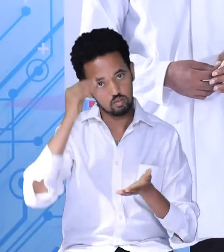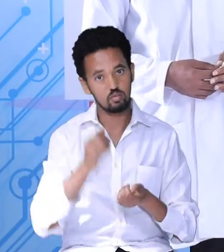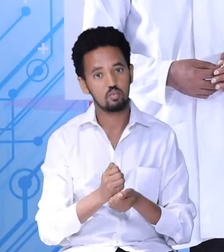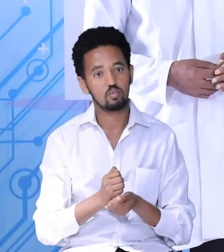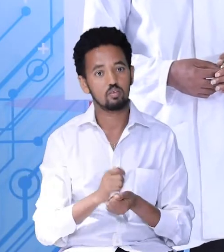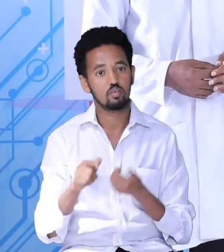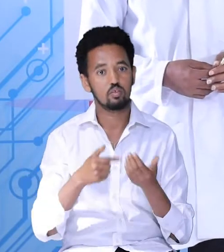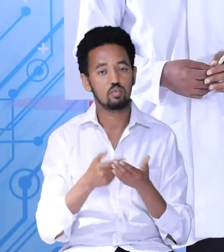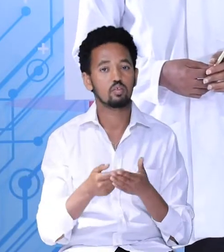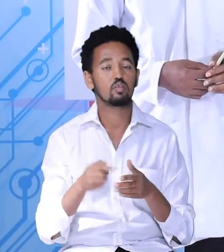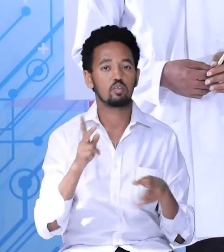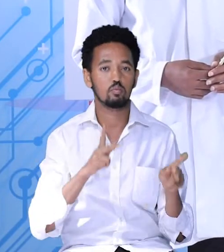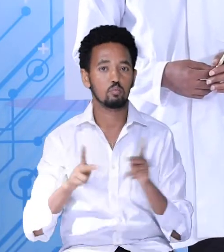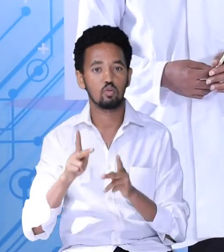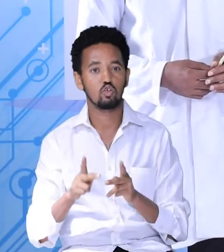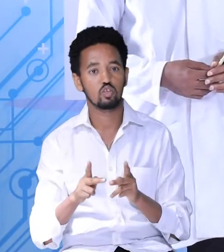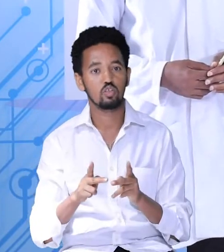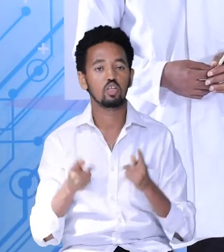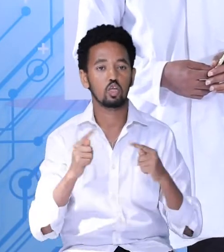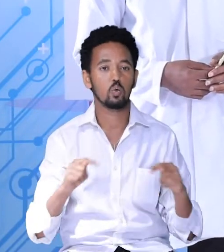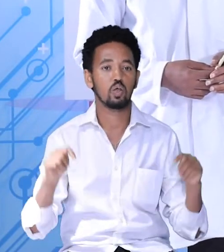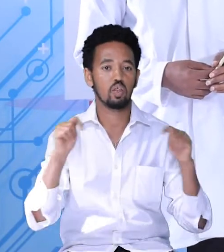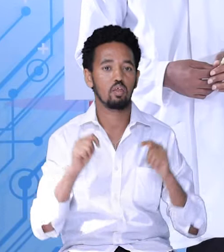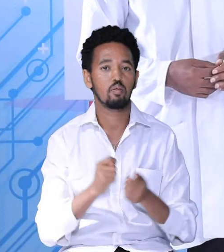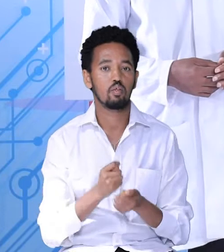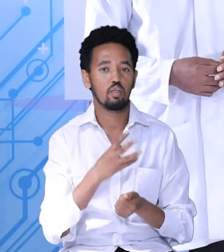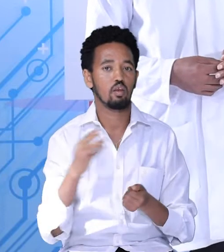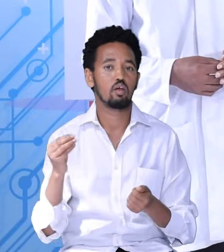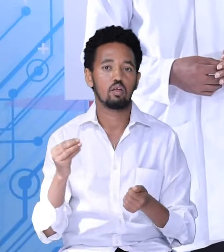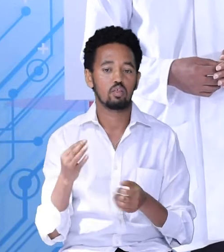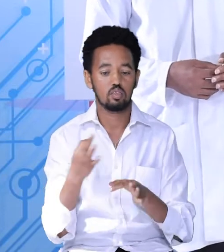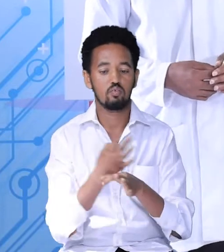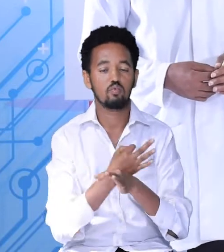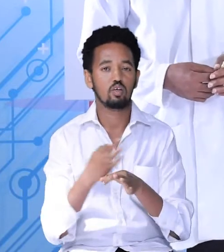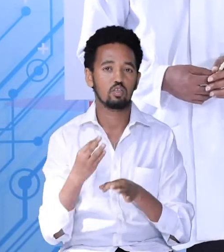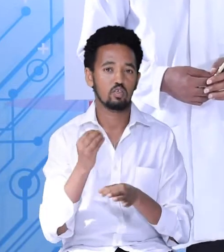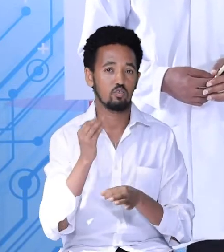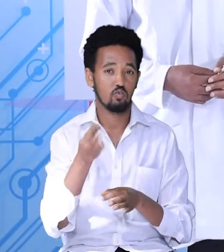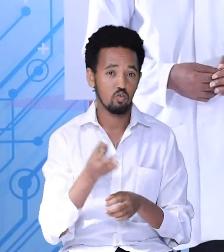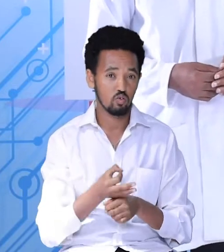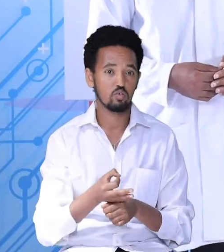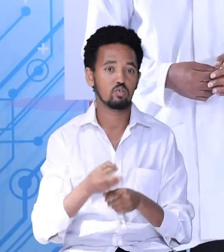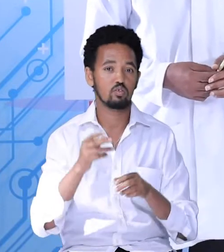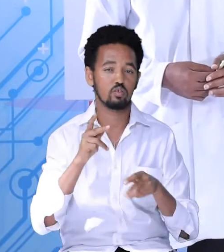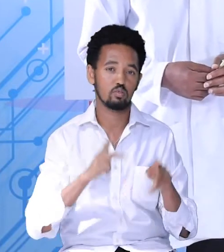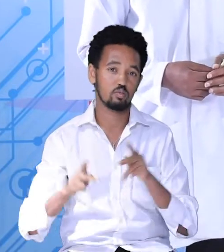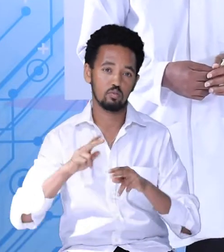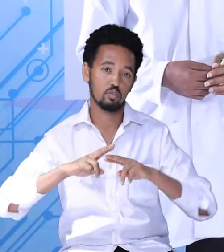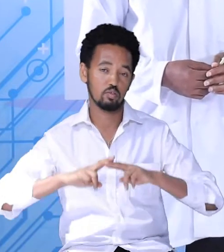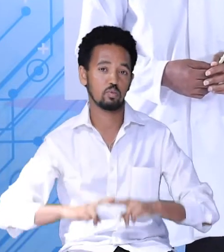That is about the population theory and the factors for population distribution in